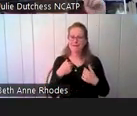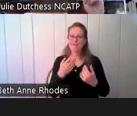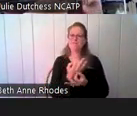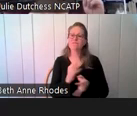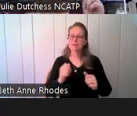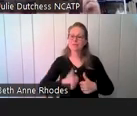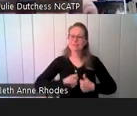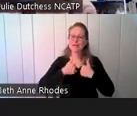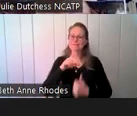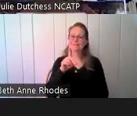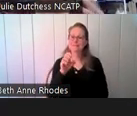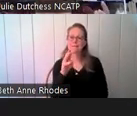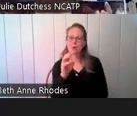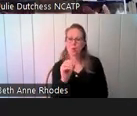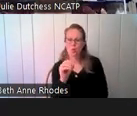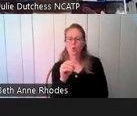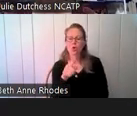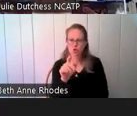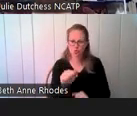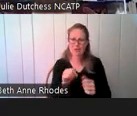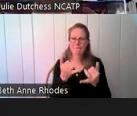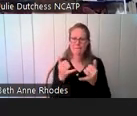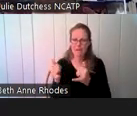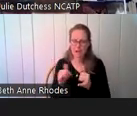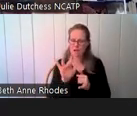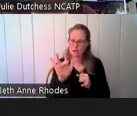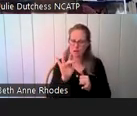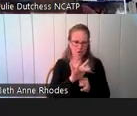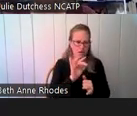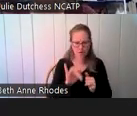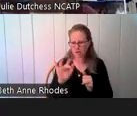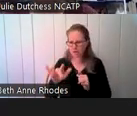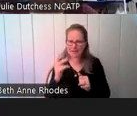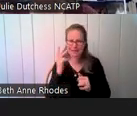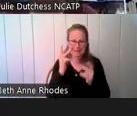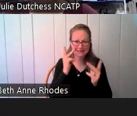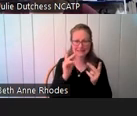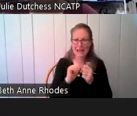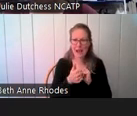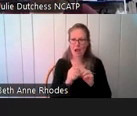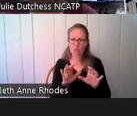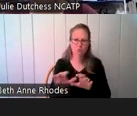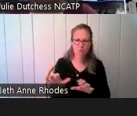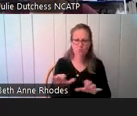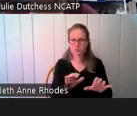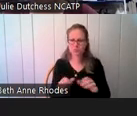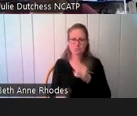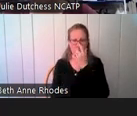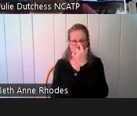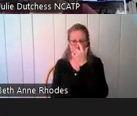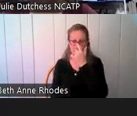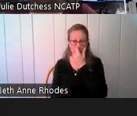you can actually go and click around and play with it and see how it interacts. But I'll give you this little video just so you can see a visual of what it looks